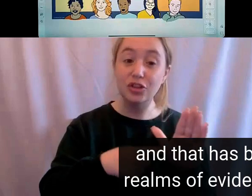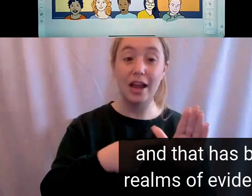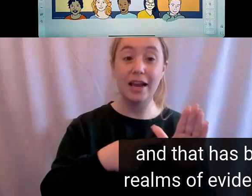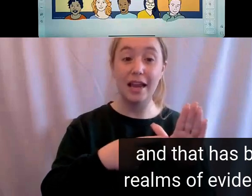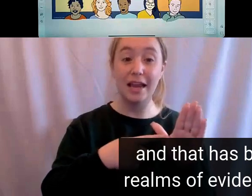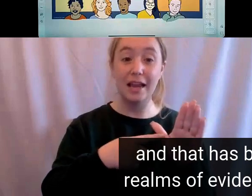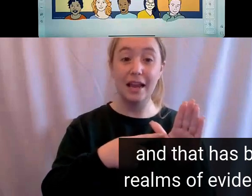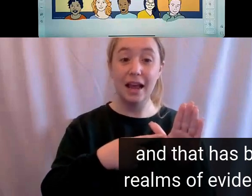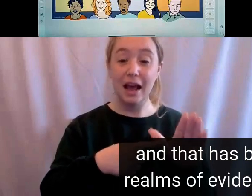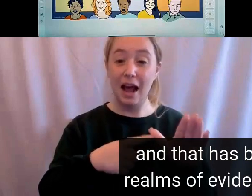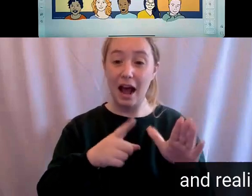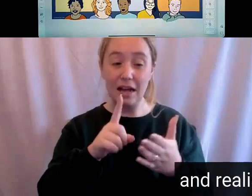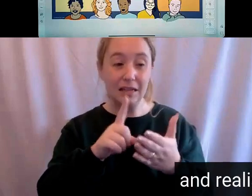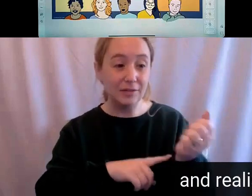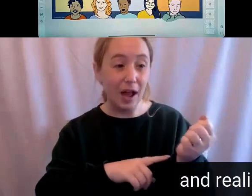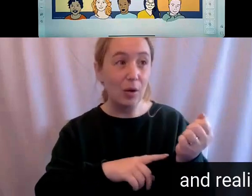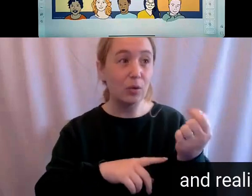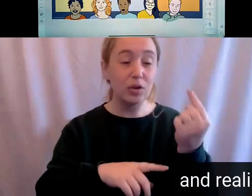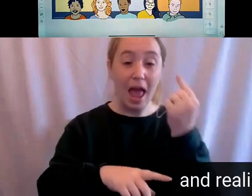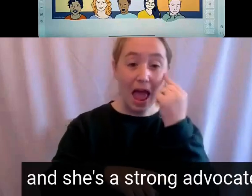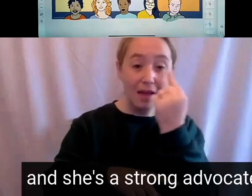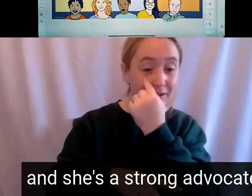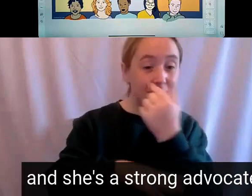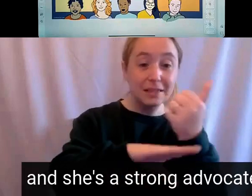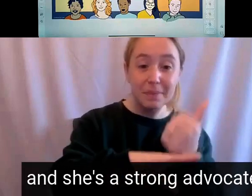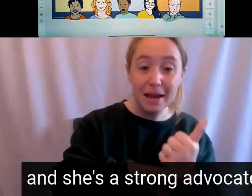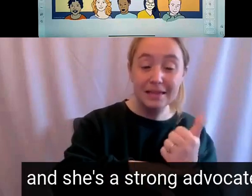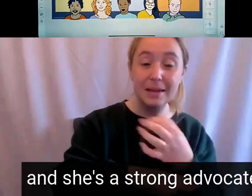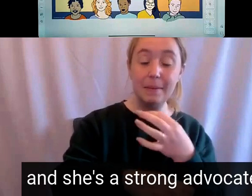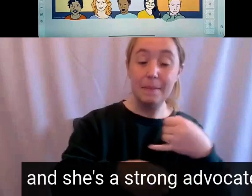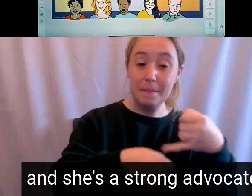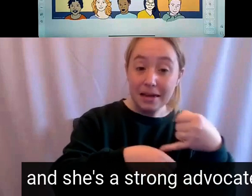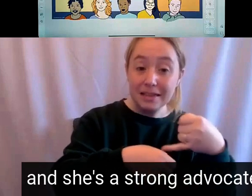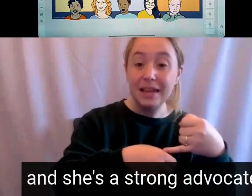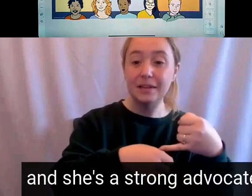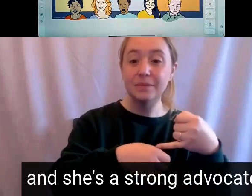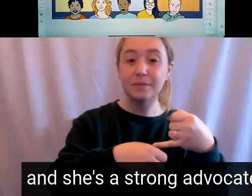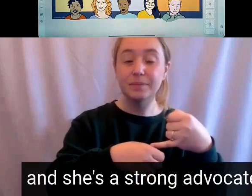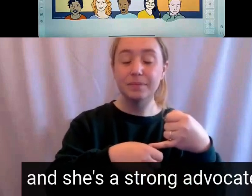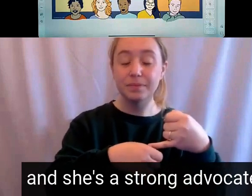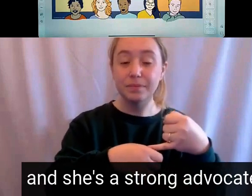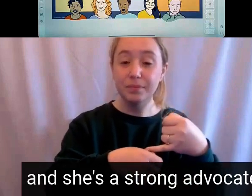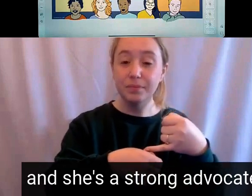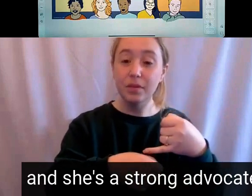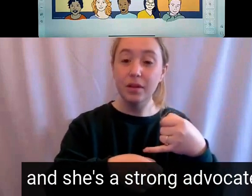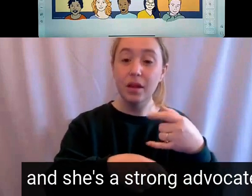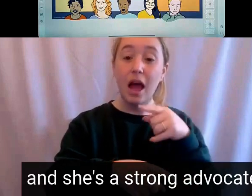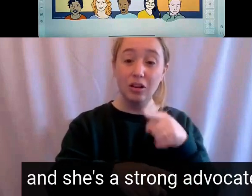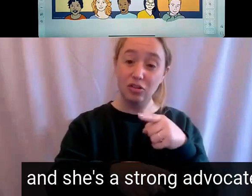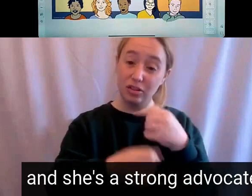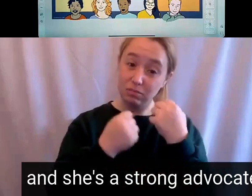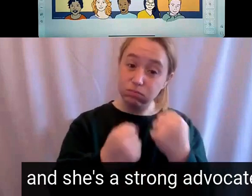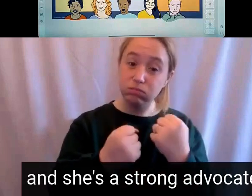of evidence-based medicine and realistic medicine. And she's a strong advocate of people at heart